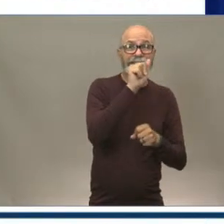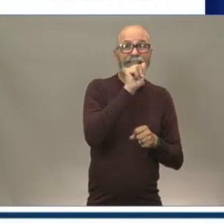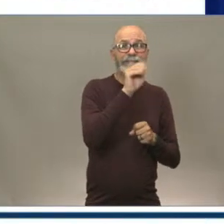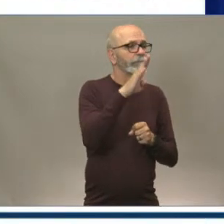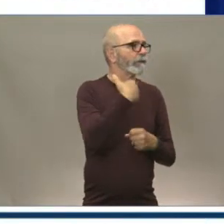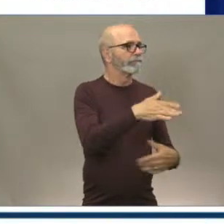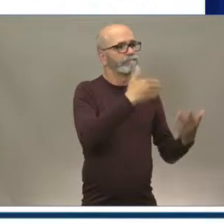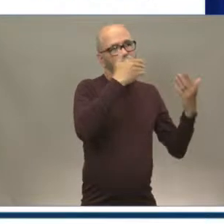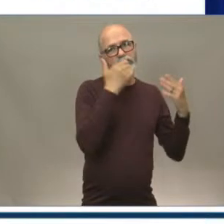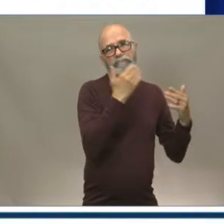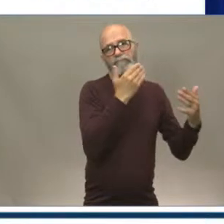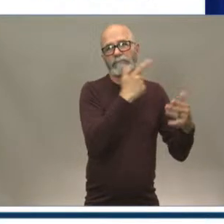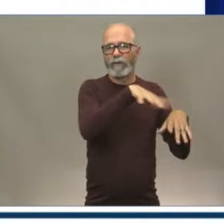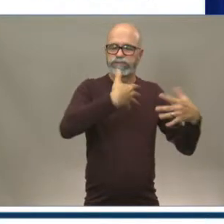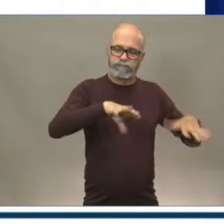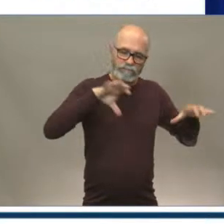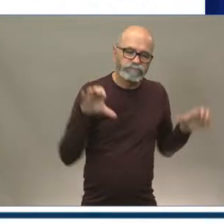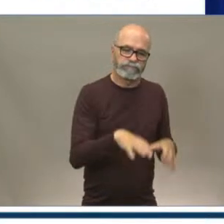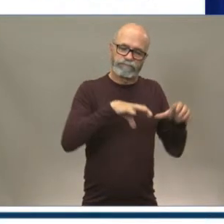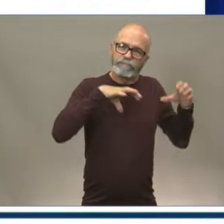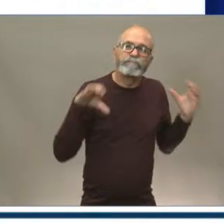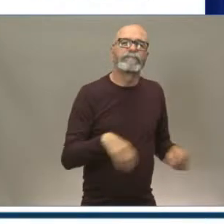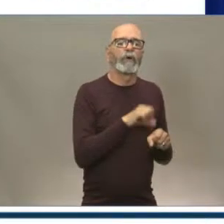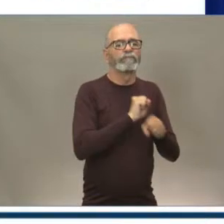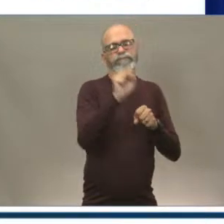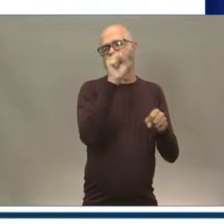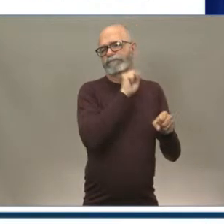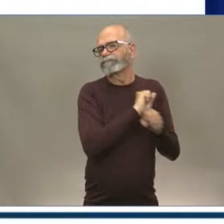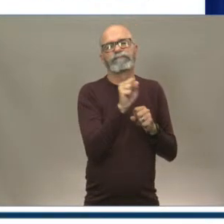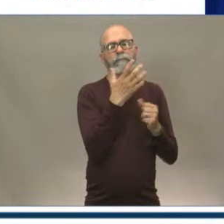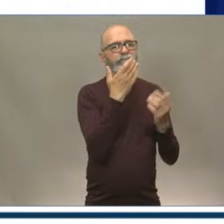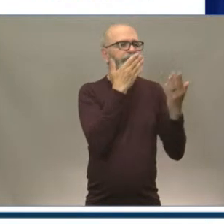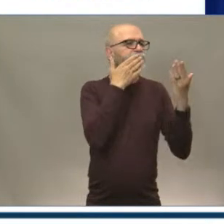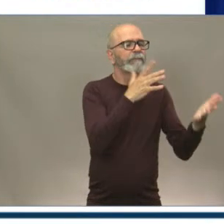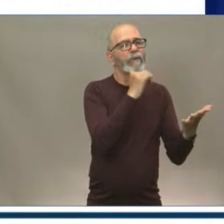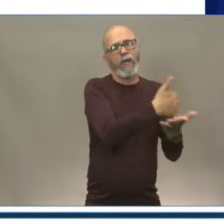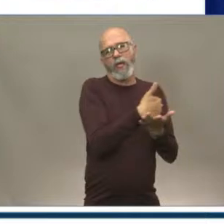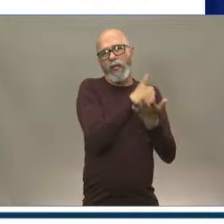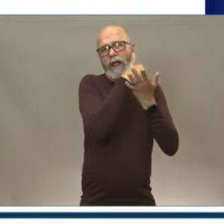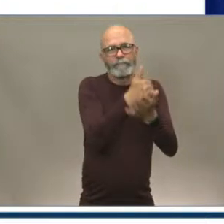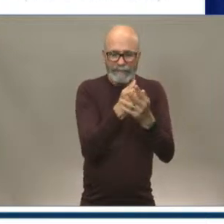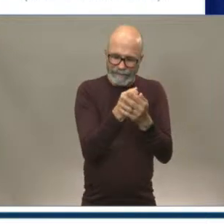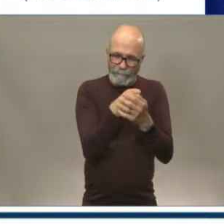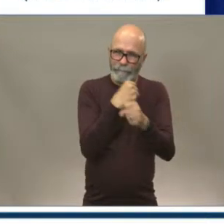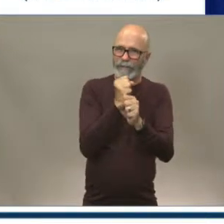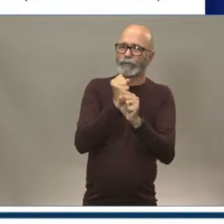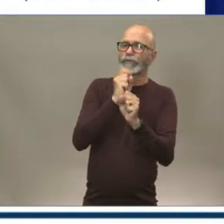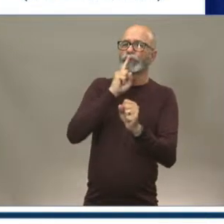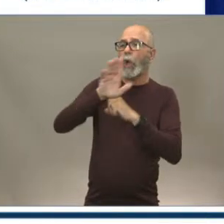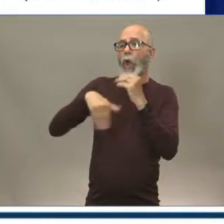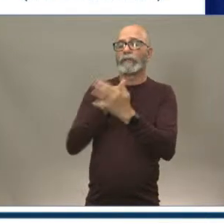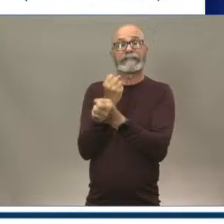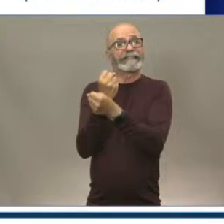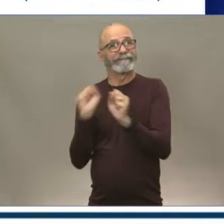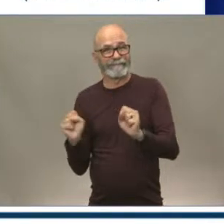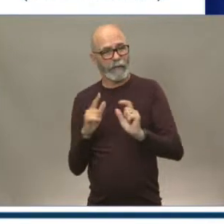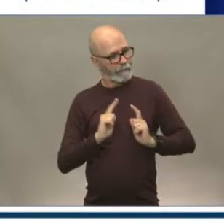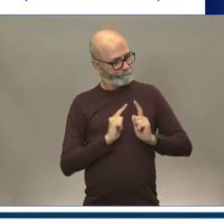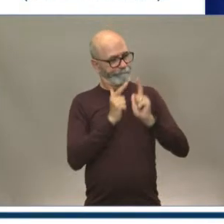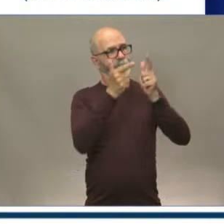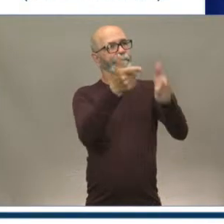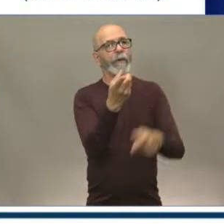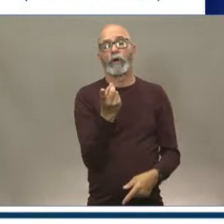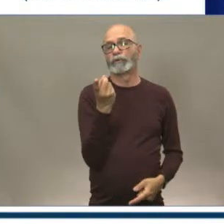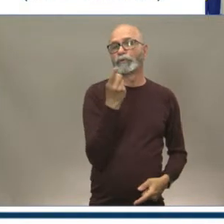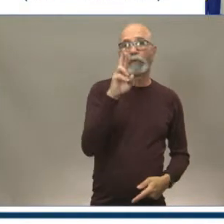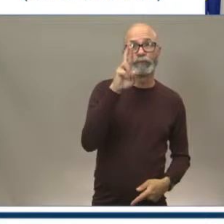I'm grateful for your hard work and helping keep us safe. Dr. Strang, I'll turn it over to you for the more thorough